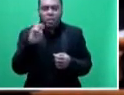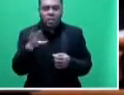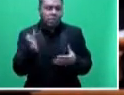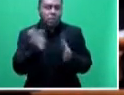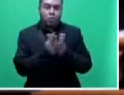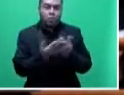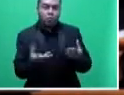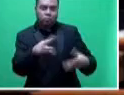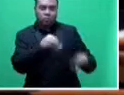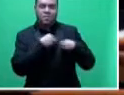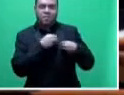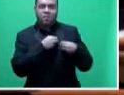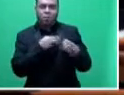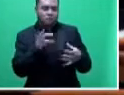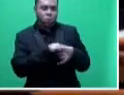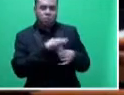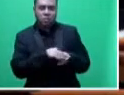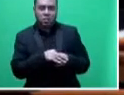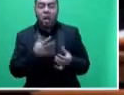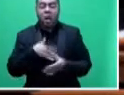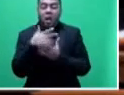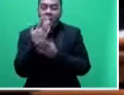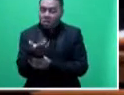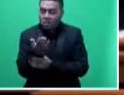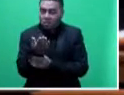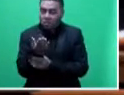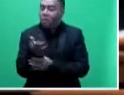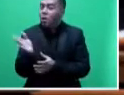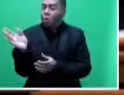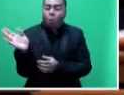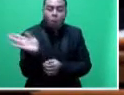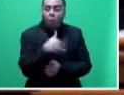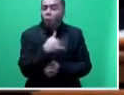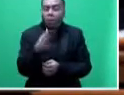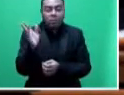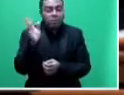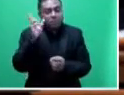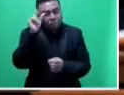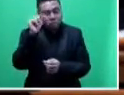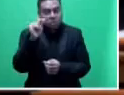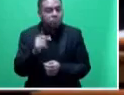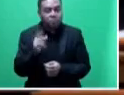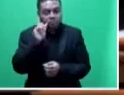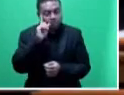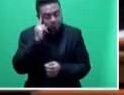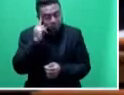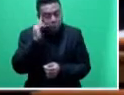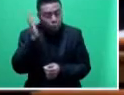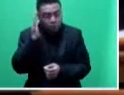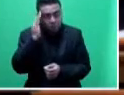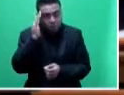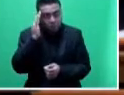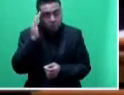your votes. Mr. Speaker, sir, I urge Fijians to beware of such dirty politics. We cannot fall for it. COVID-19,